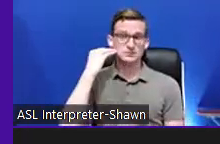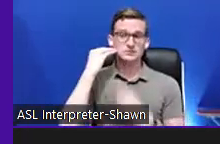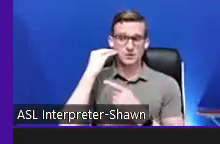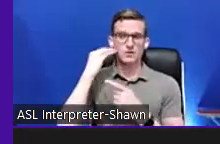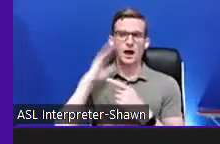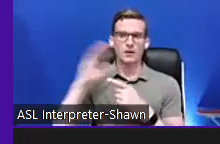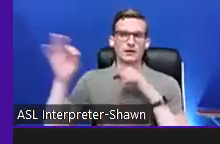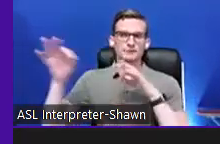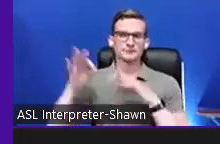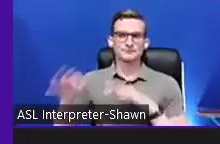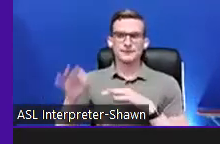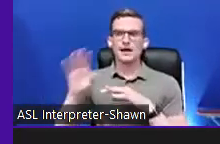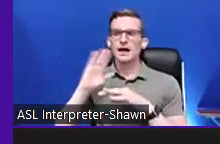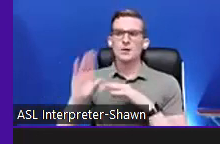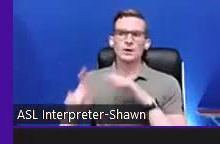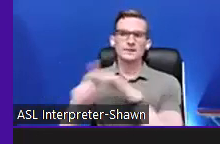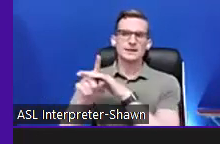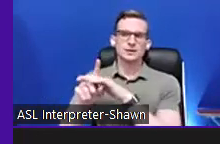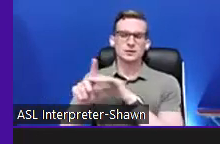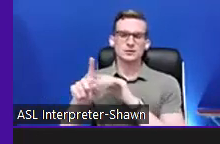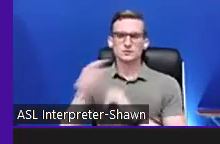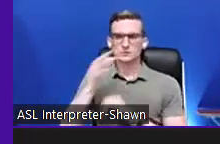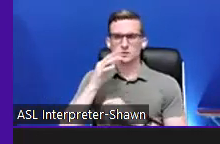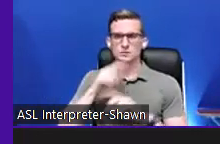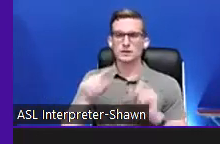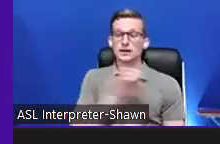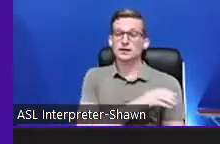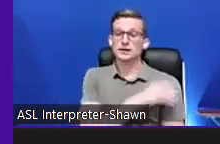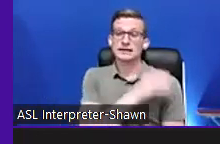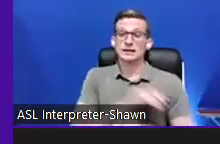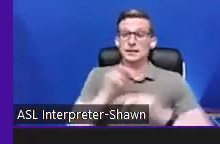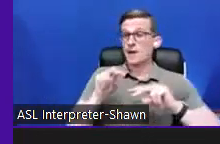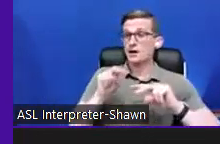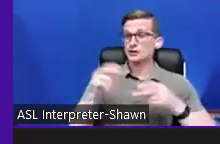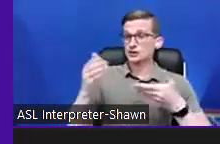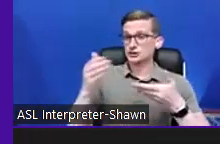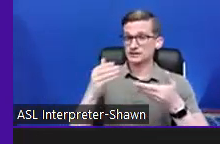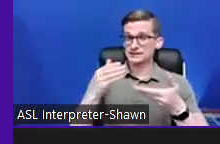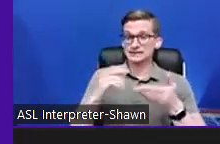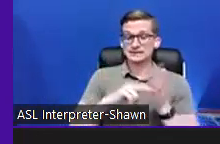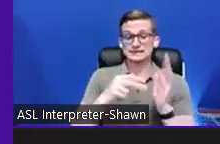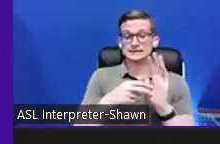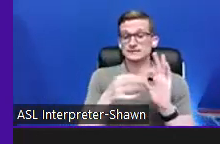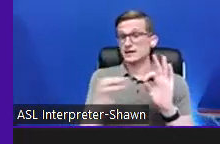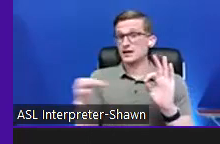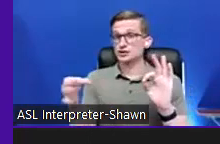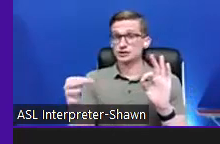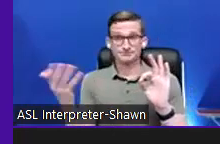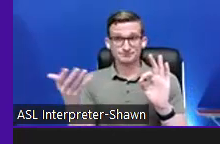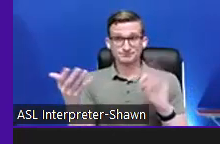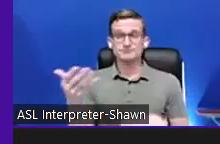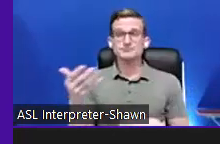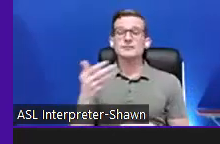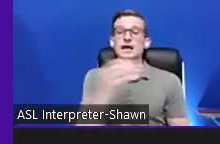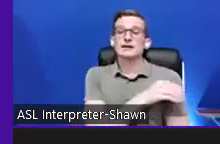here. But just to start, clinically monitored services, the way that that has been defined is it clinically monitored means